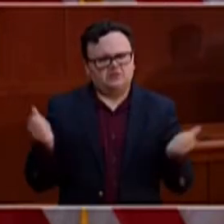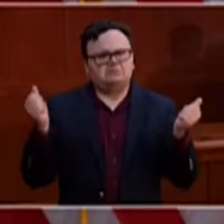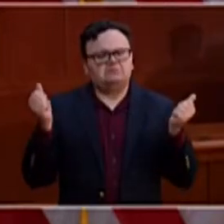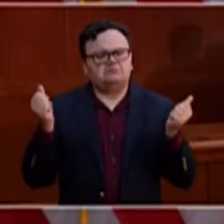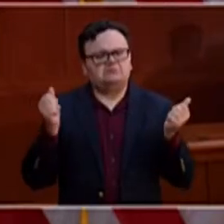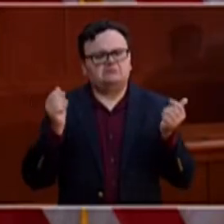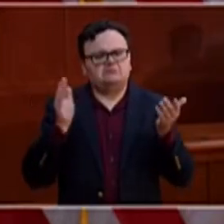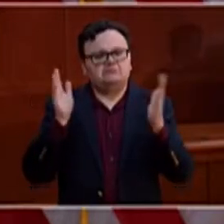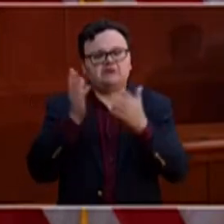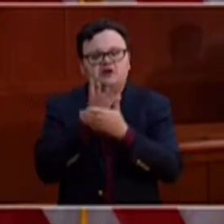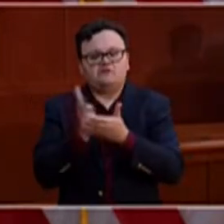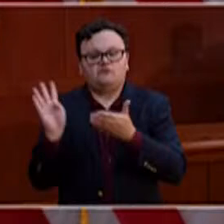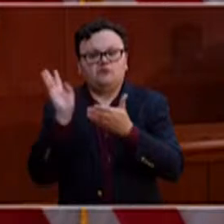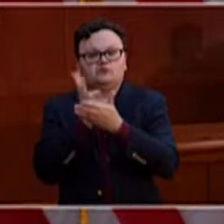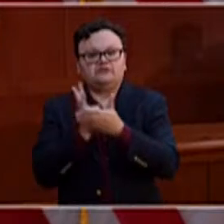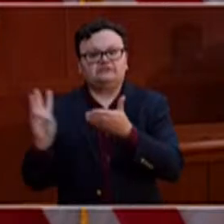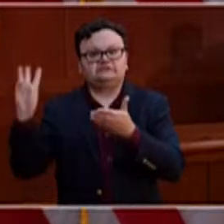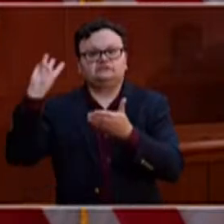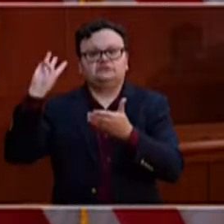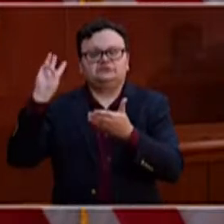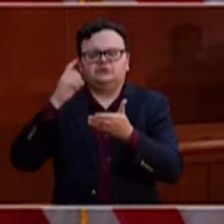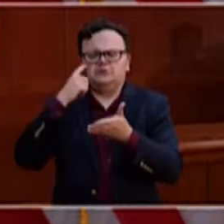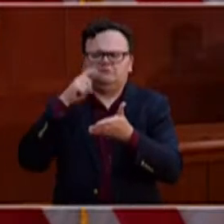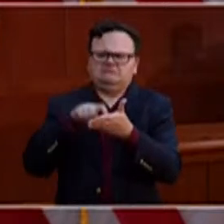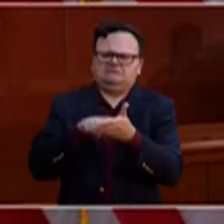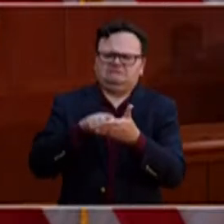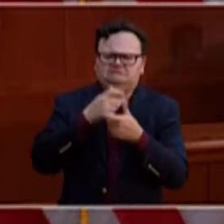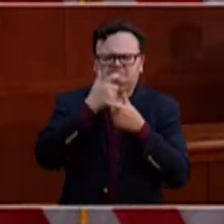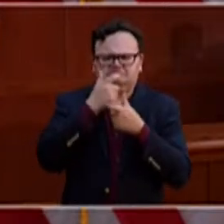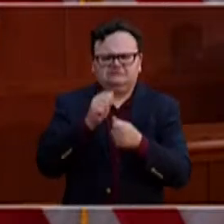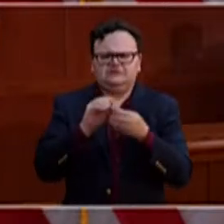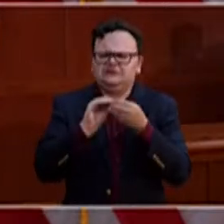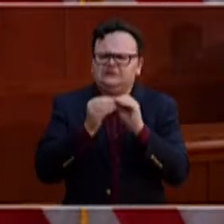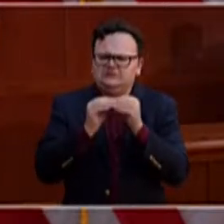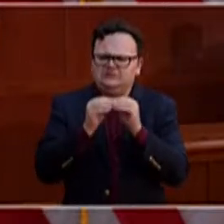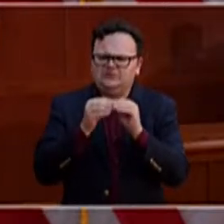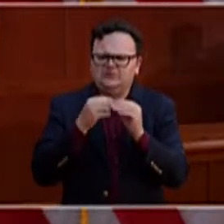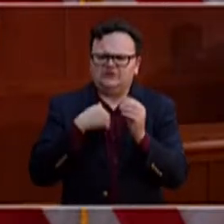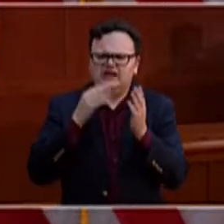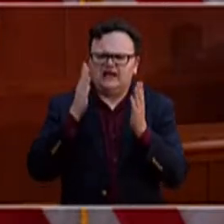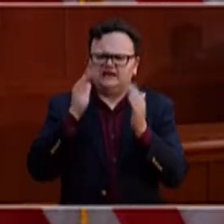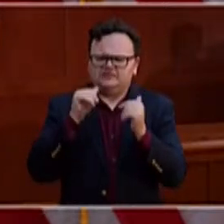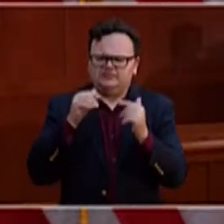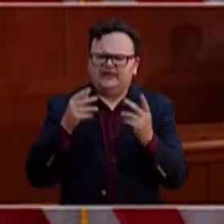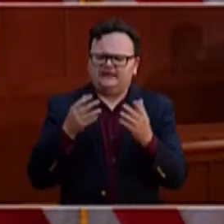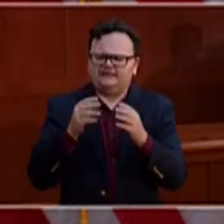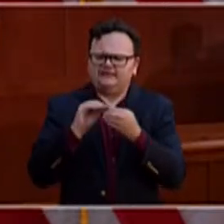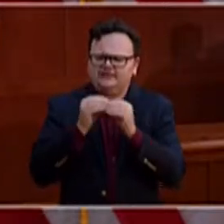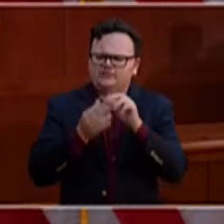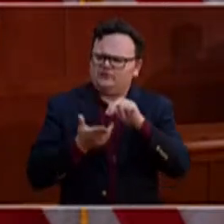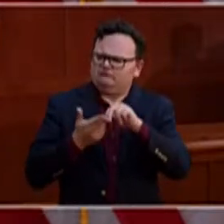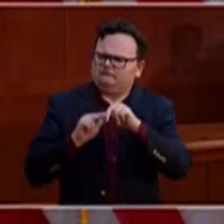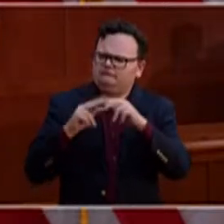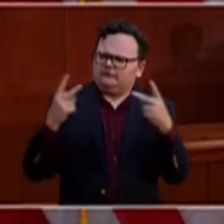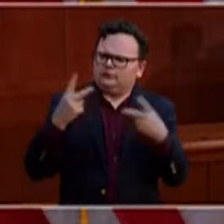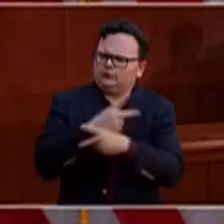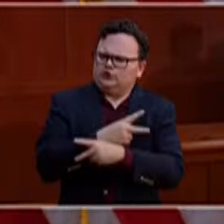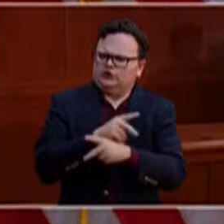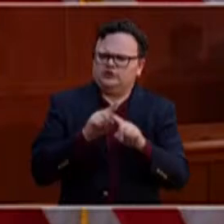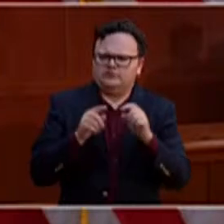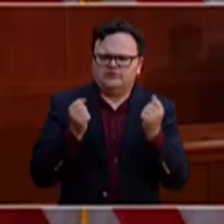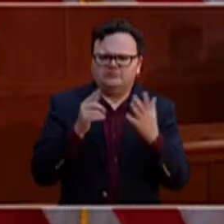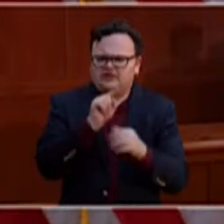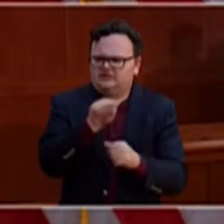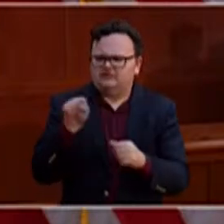weeks ago, probably 6 weeks ago. So I'd imagine the prevalence would be even higher. But a lot of those folks, didn't necessarily